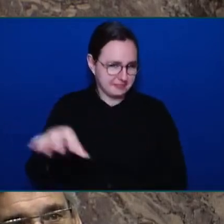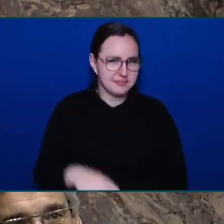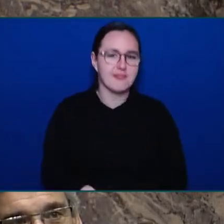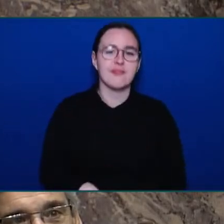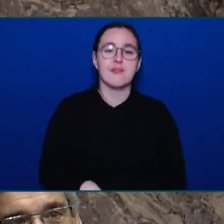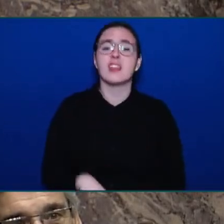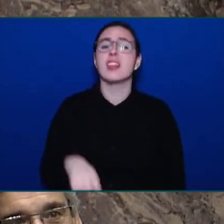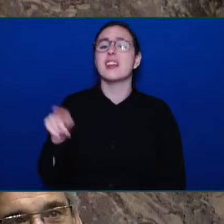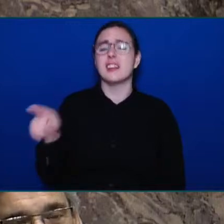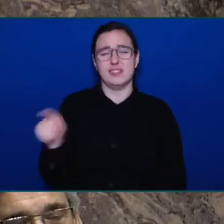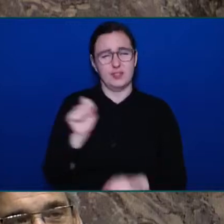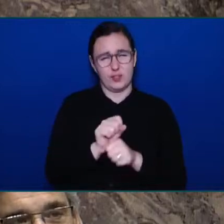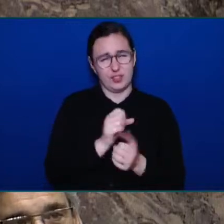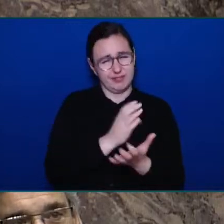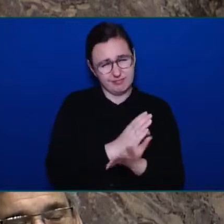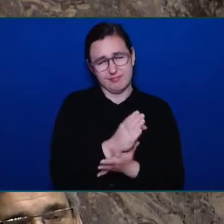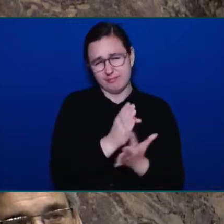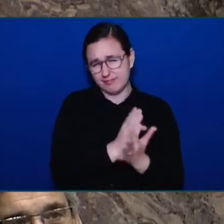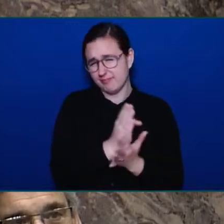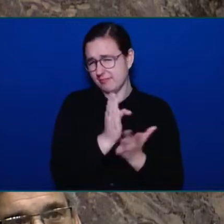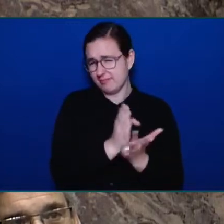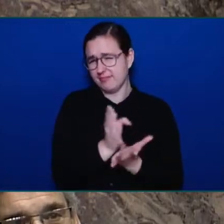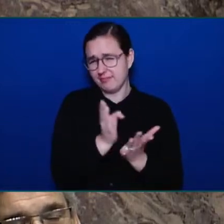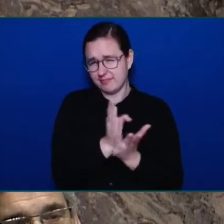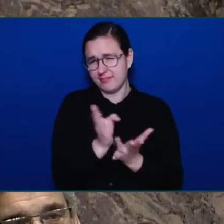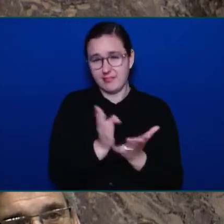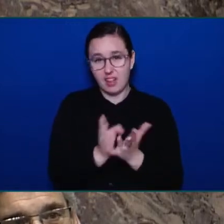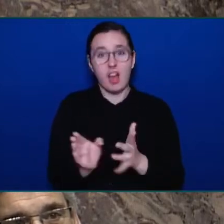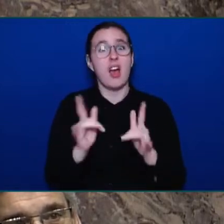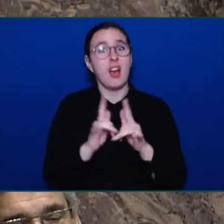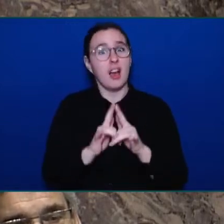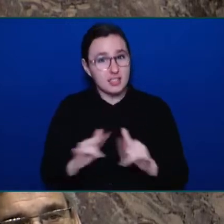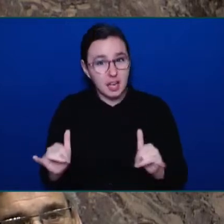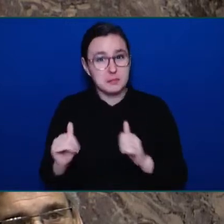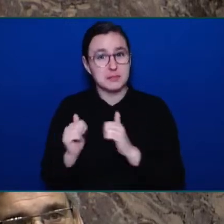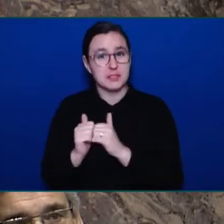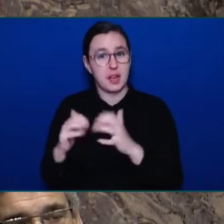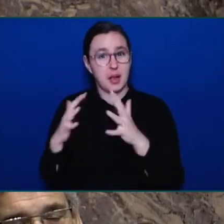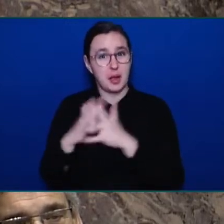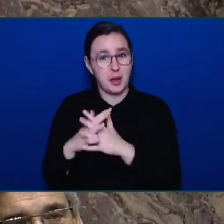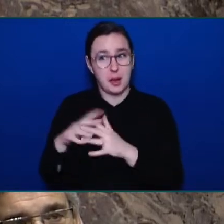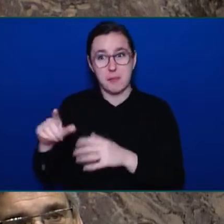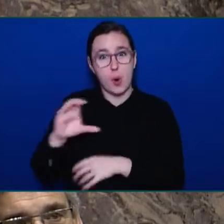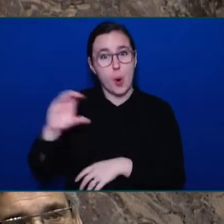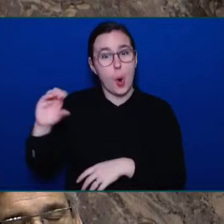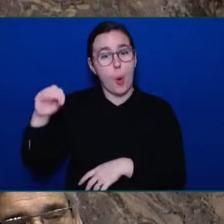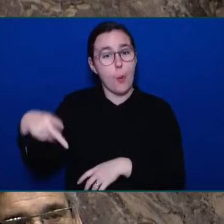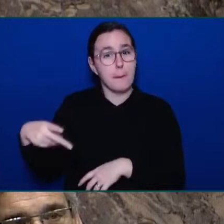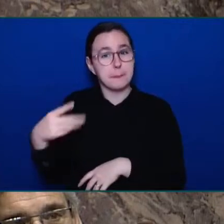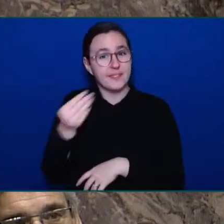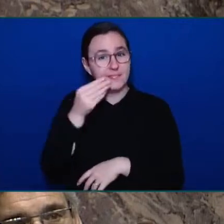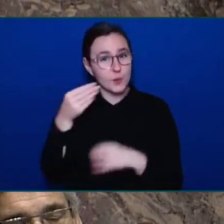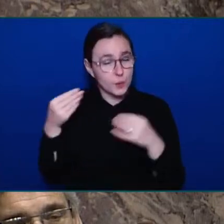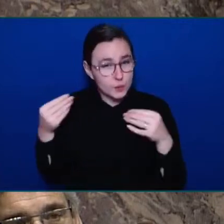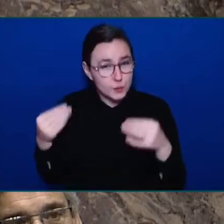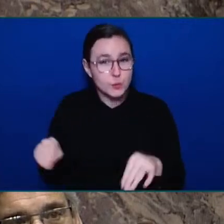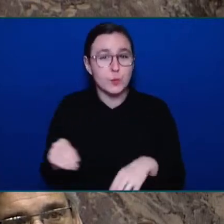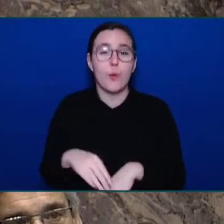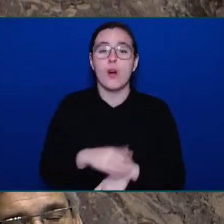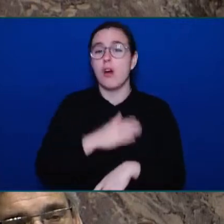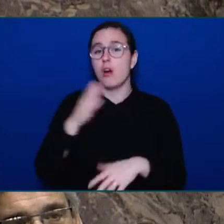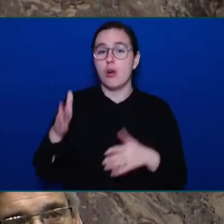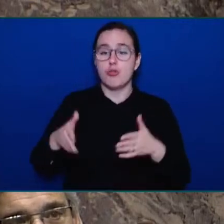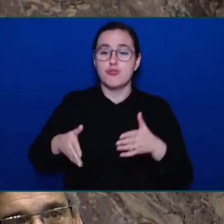feed store in Williams Lake and building a road building business with his son Gary. He was the president and director for BC